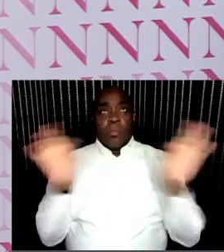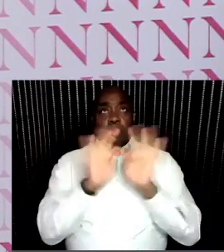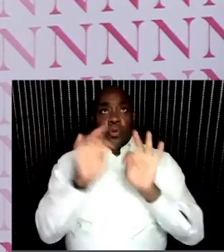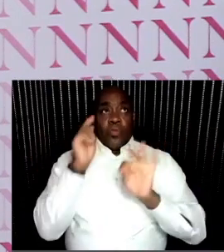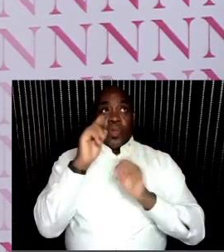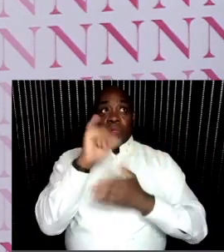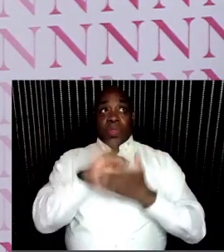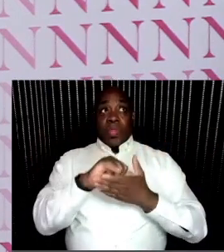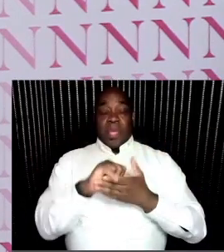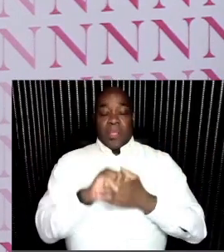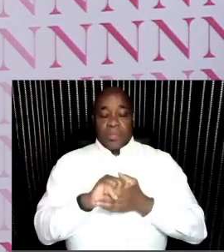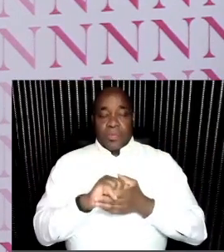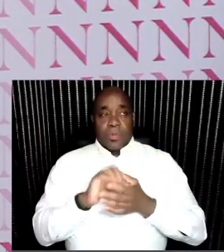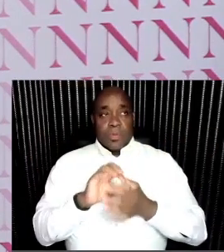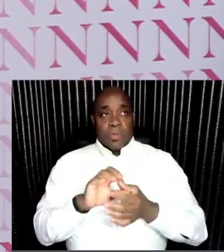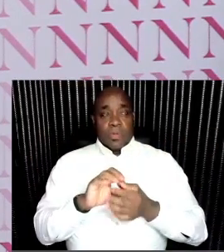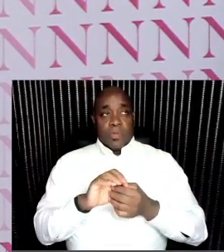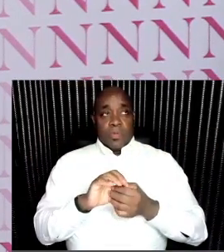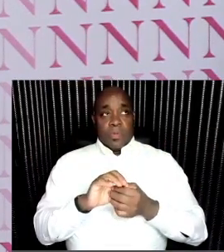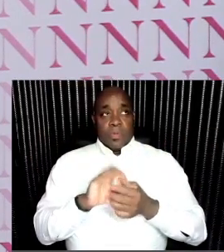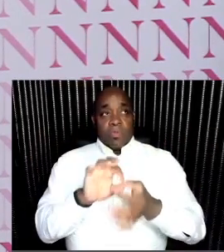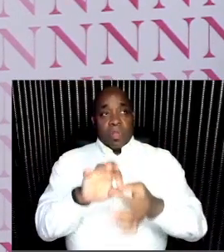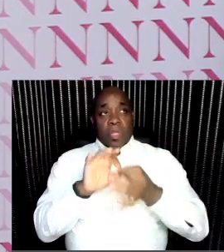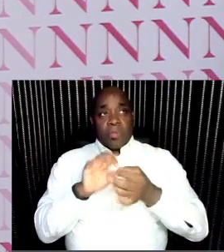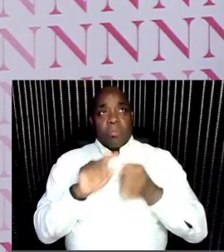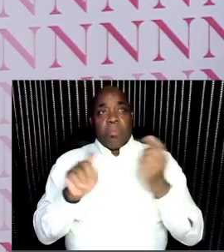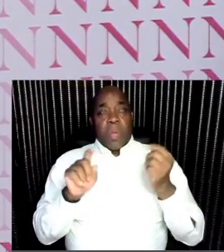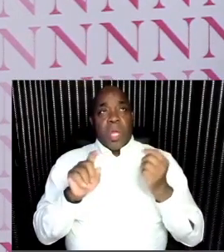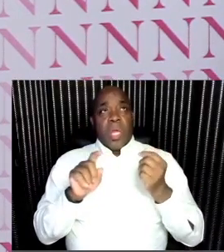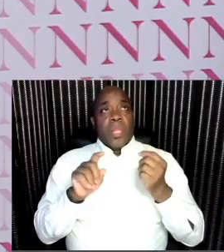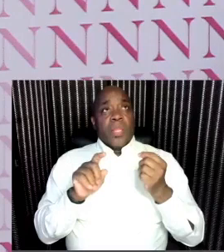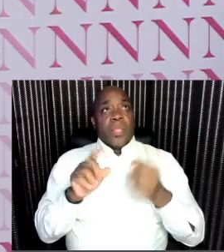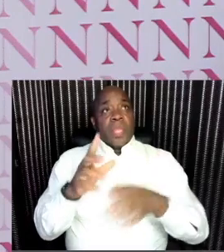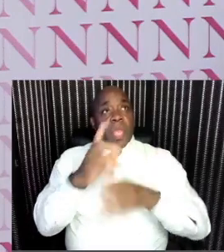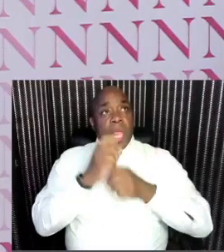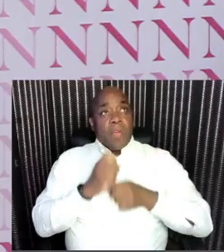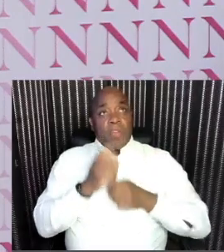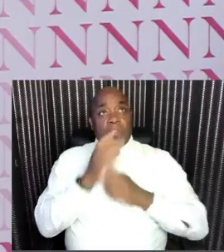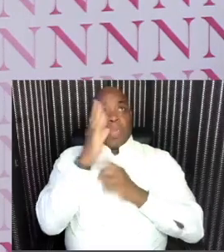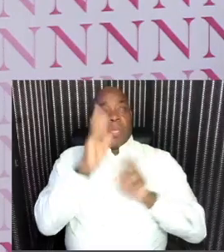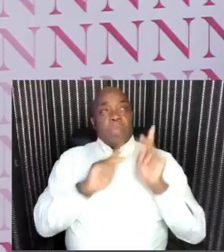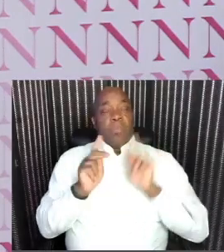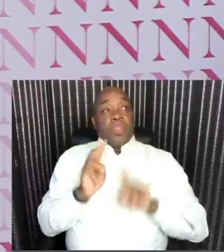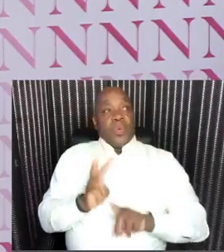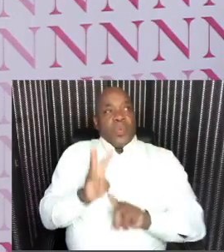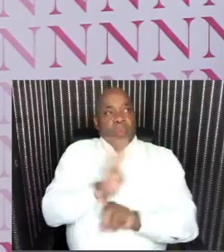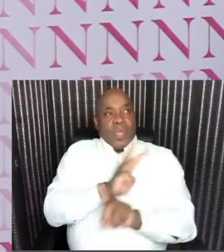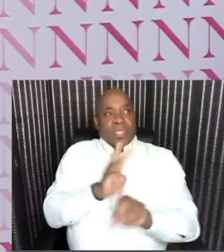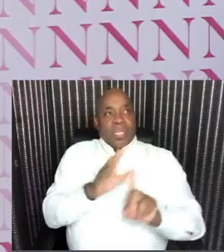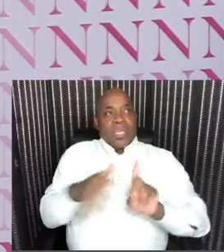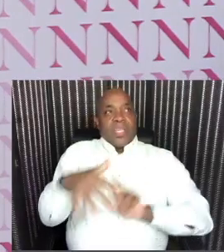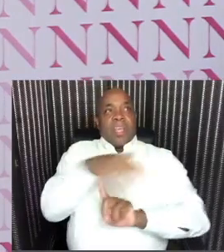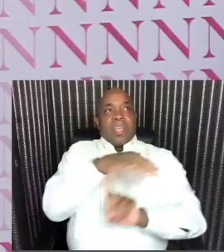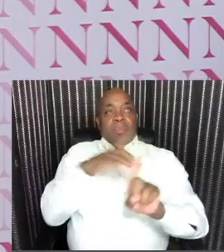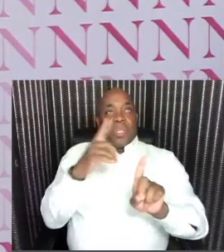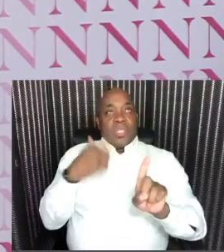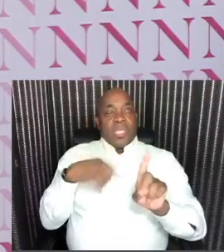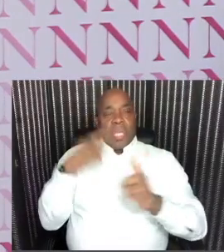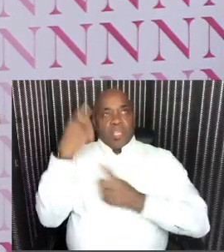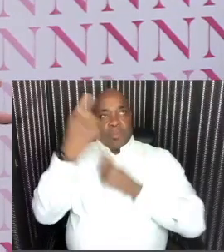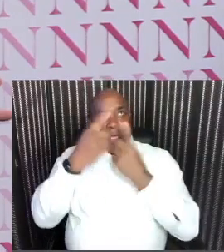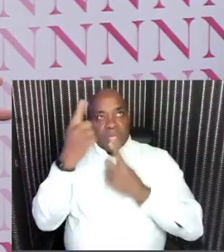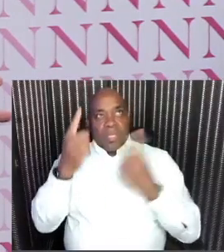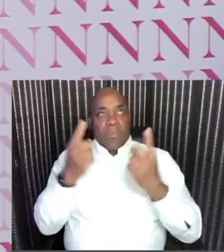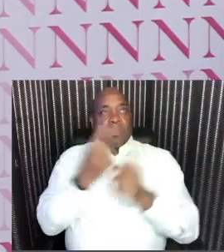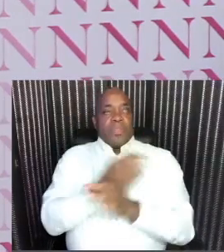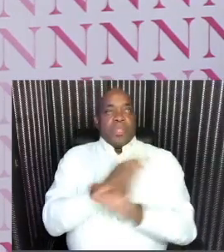speculation is an inherent practice of Black people in the Western context because they've had to speculate to achieve liberation.